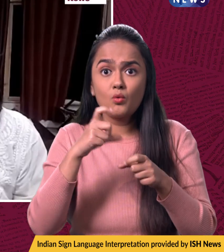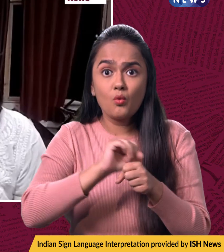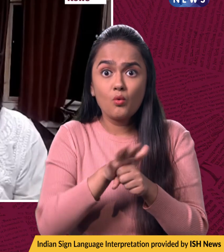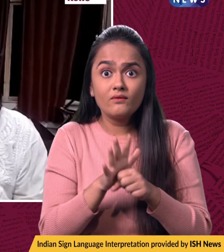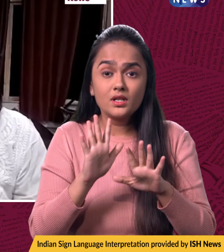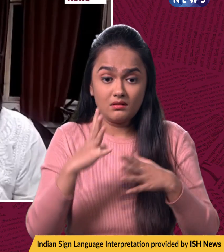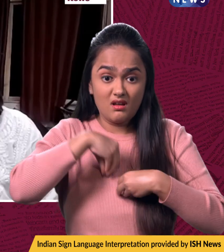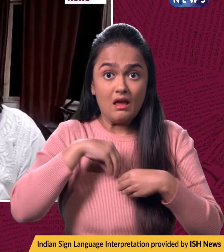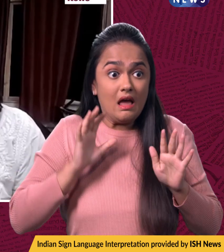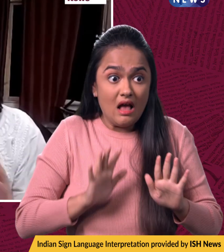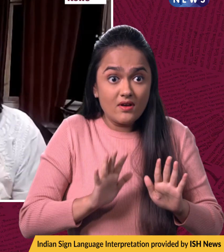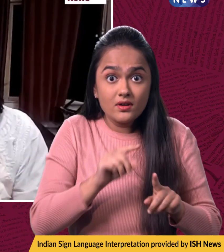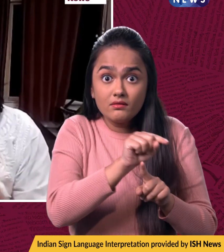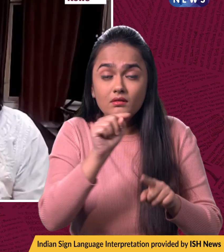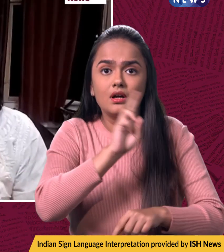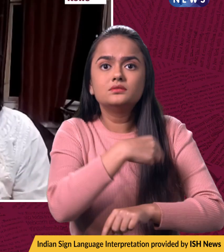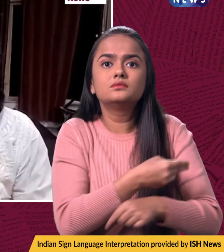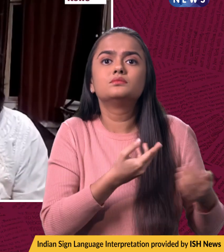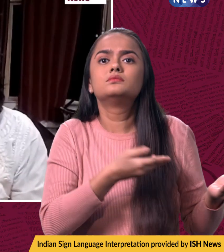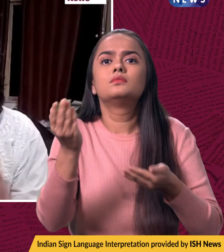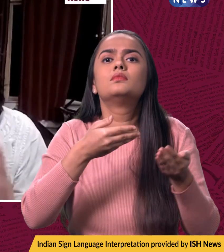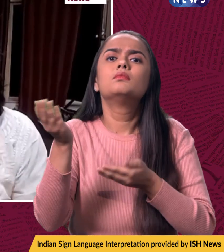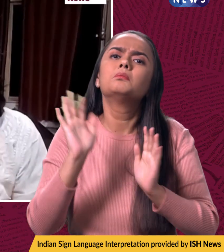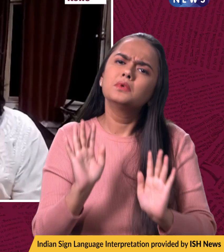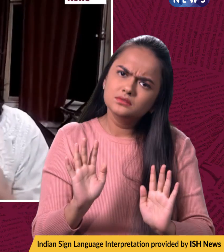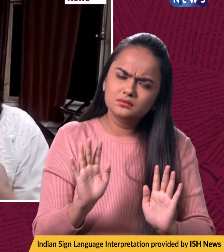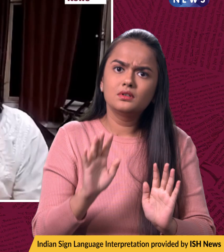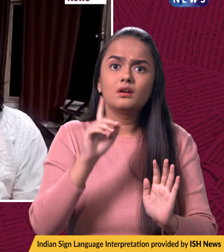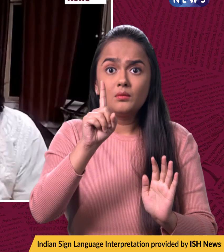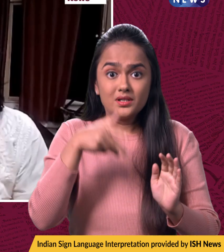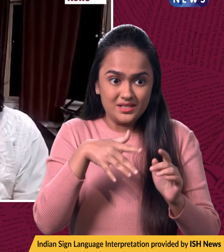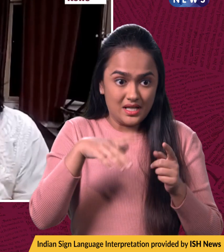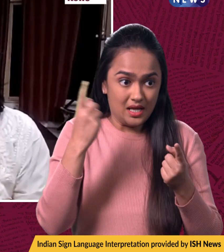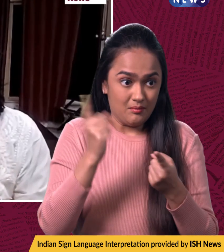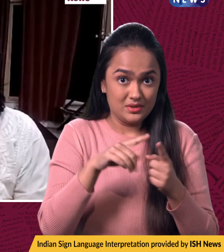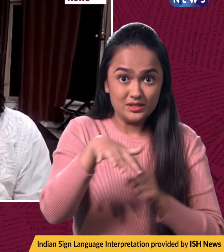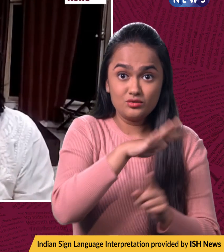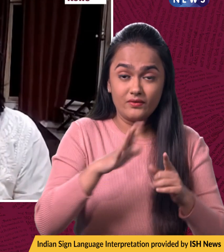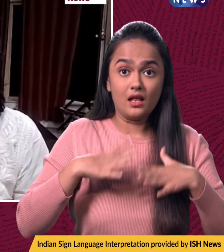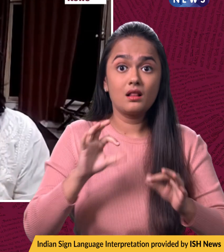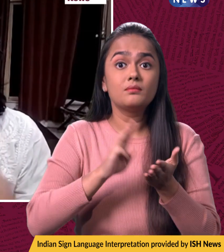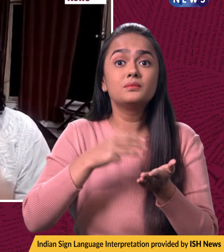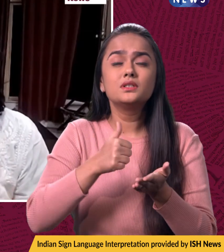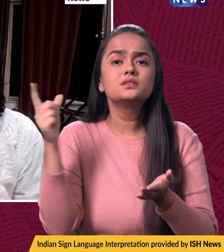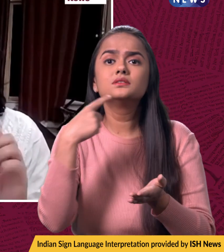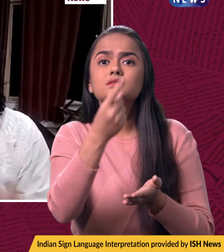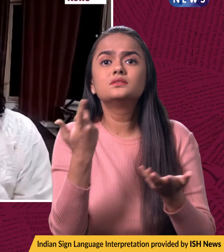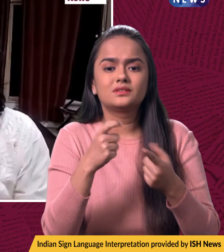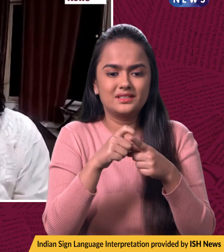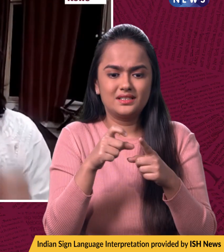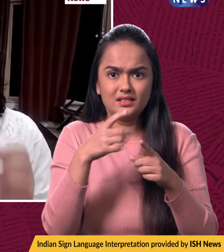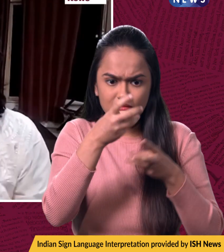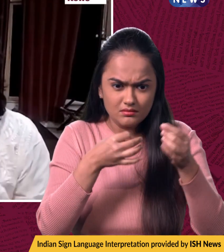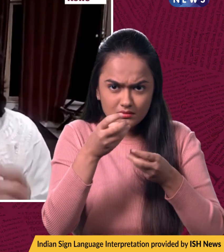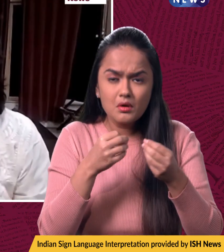COVID cases this time needed hospitalization. However, the situation, according to the health ministry, is dynamic, and